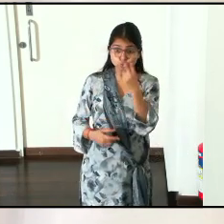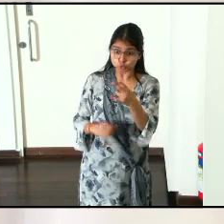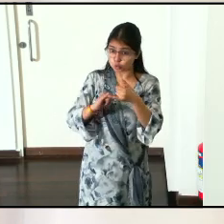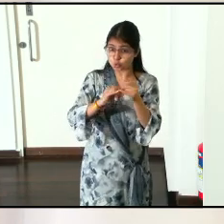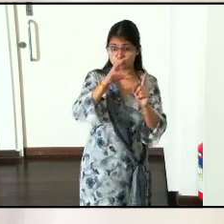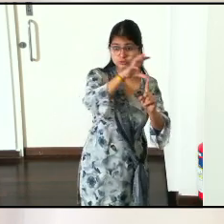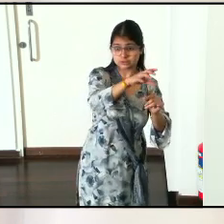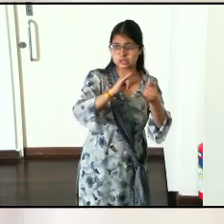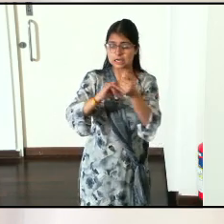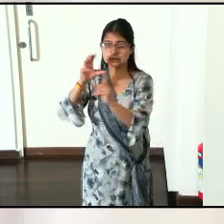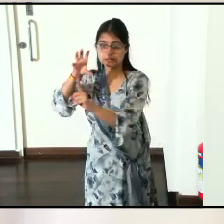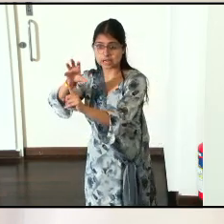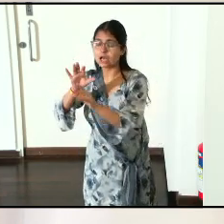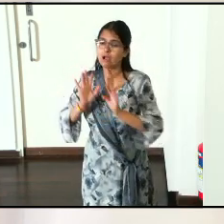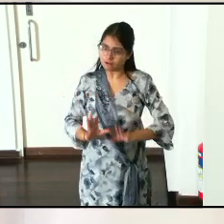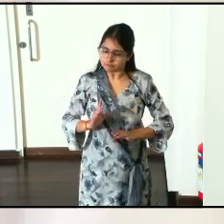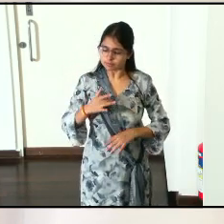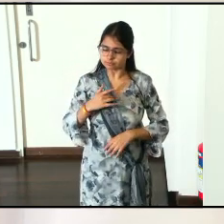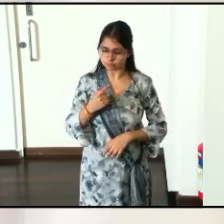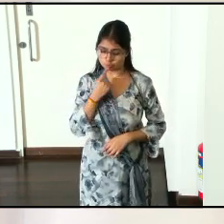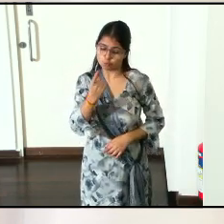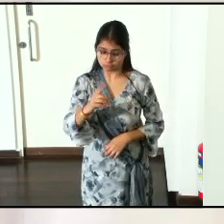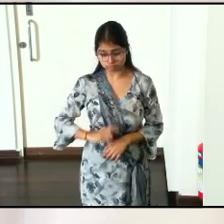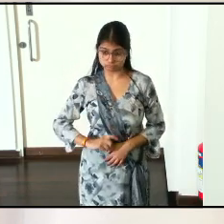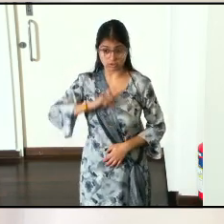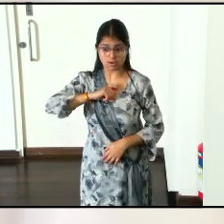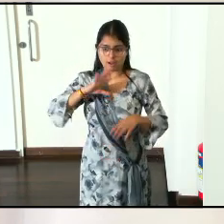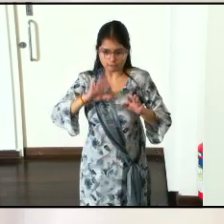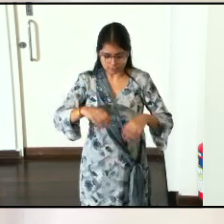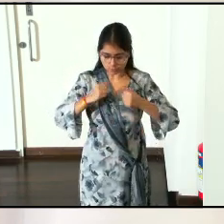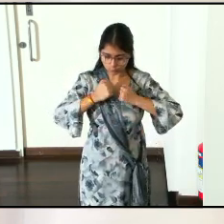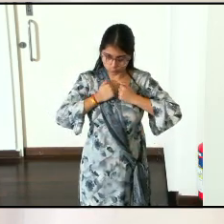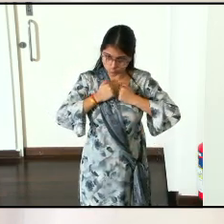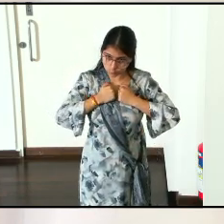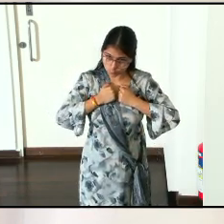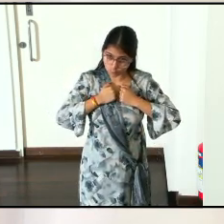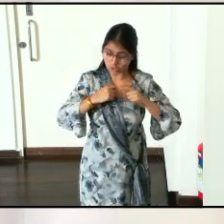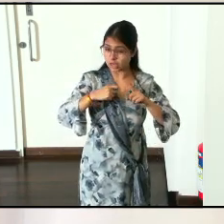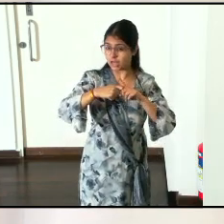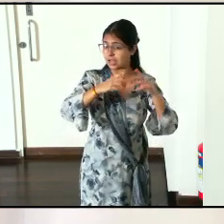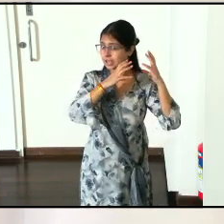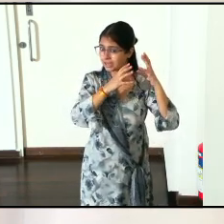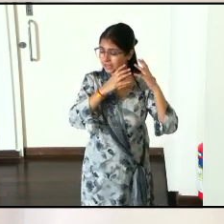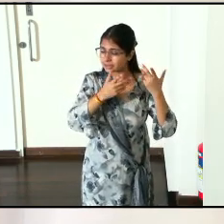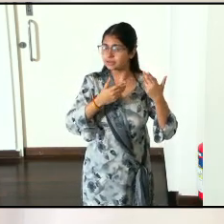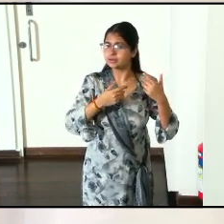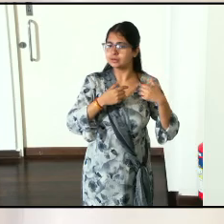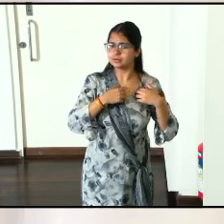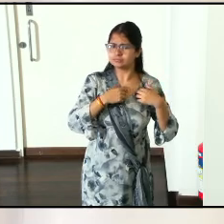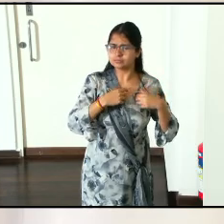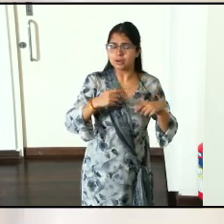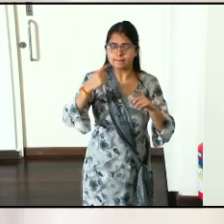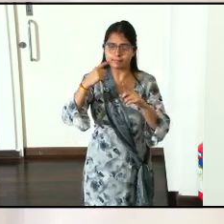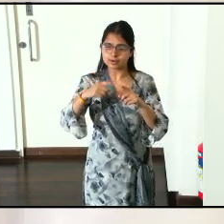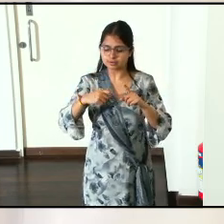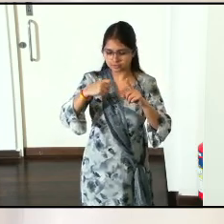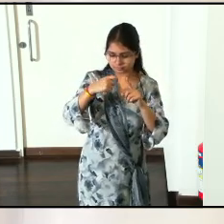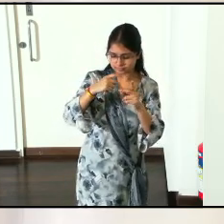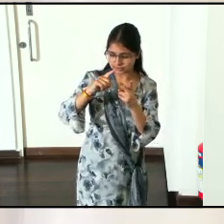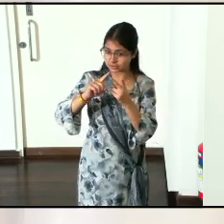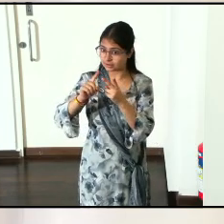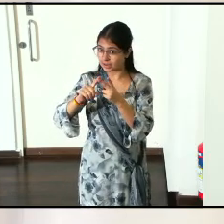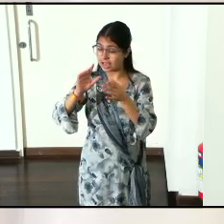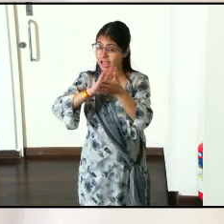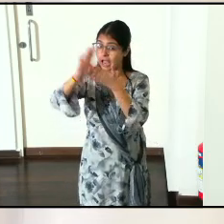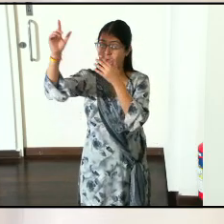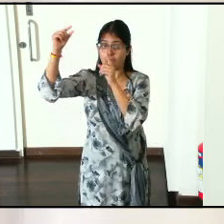some confidence in terms of knowing a little bit about them. One is my own Kerala and the other is Himachal. I will say this, that